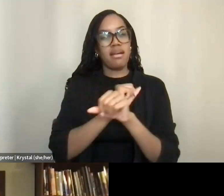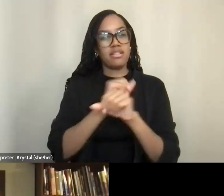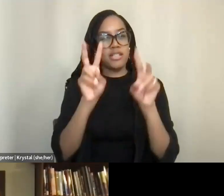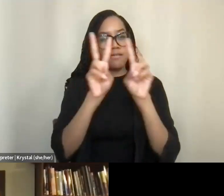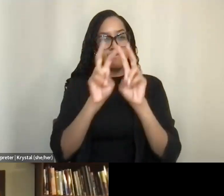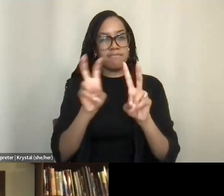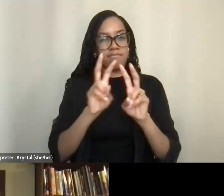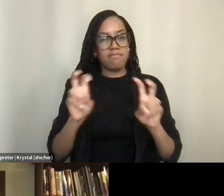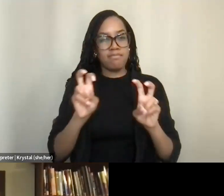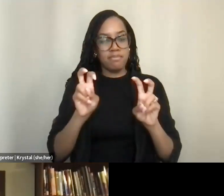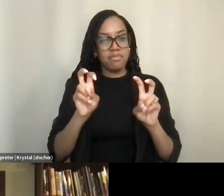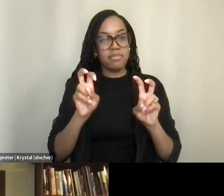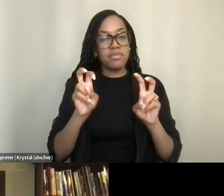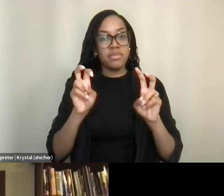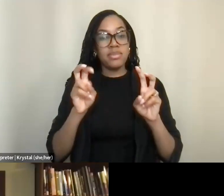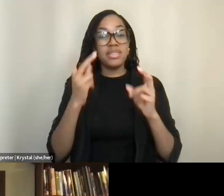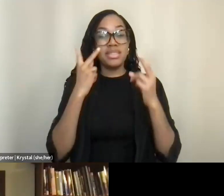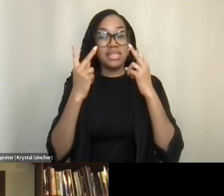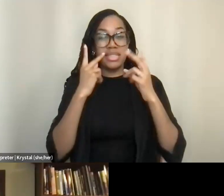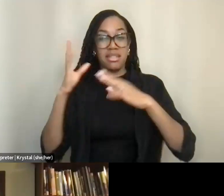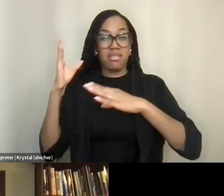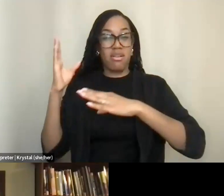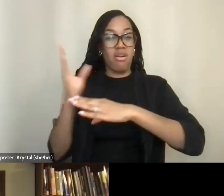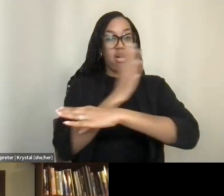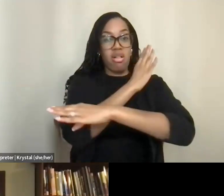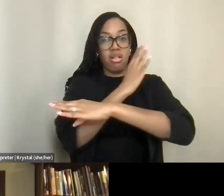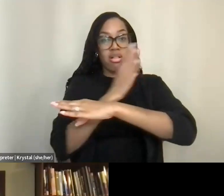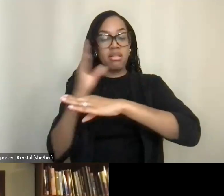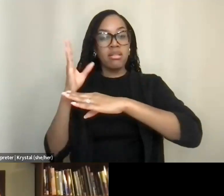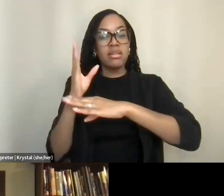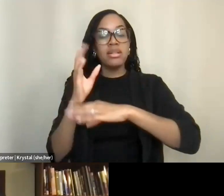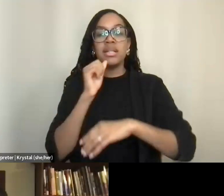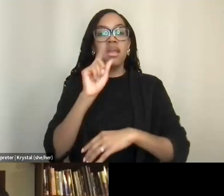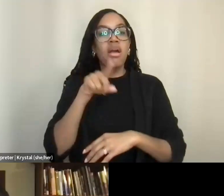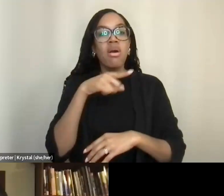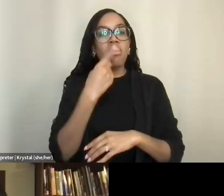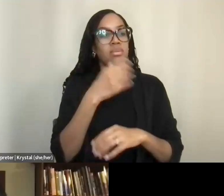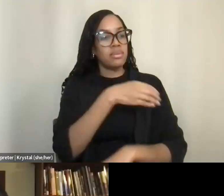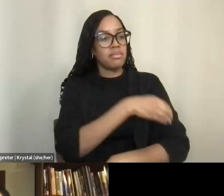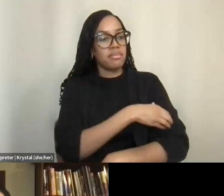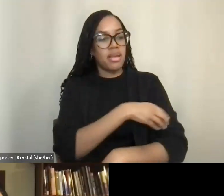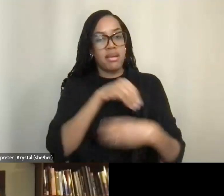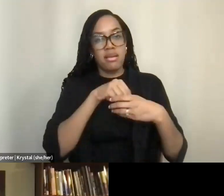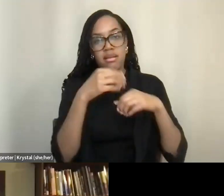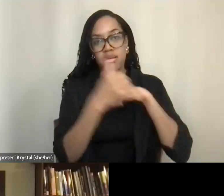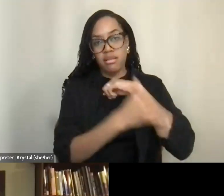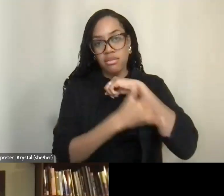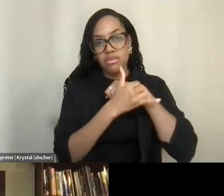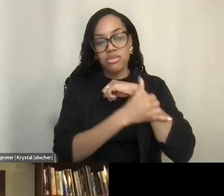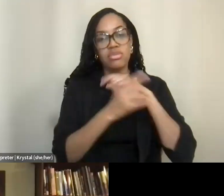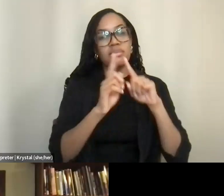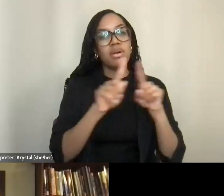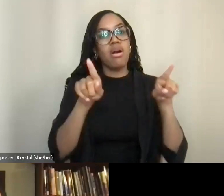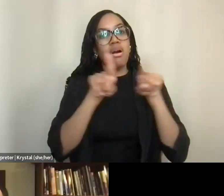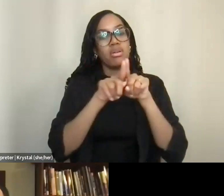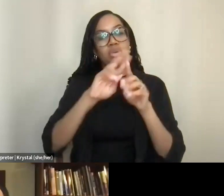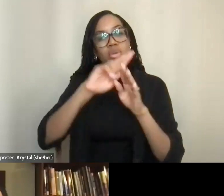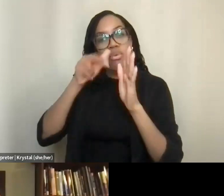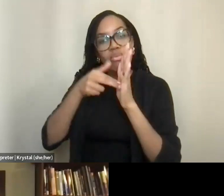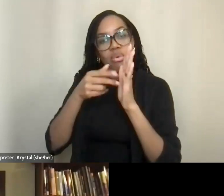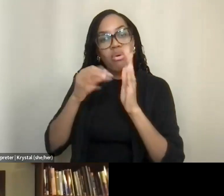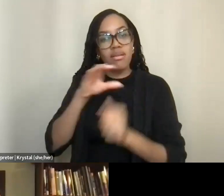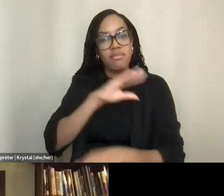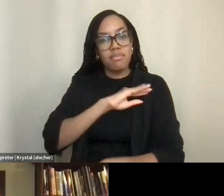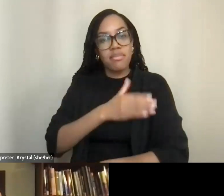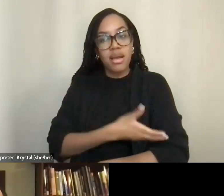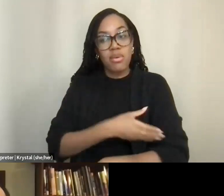way and understand not only the role of power centers within our country, but the role of the power centers based